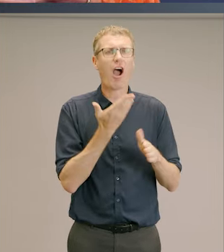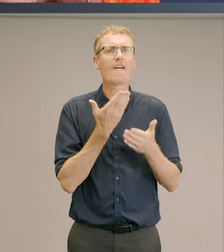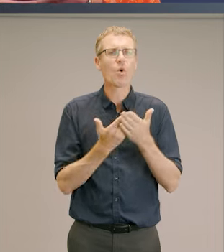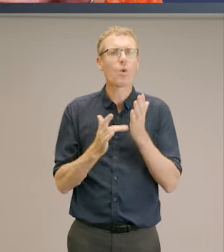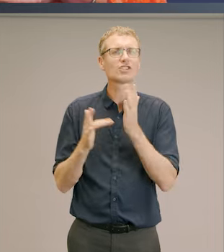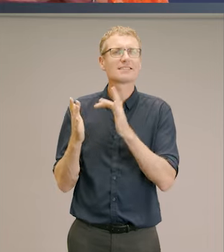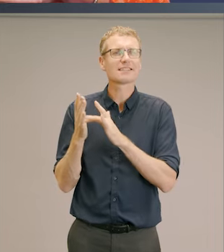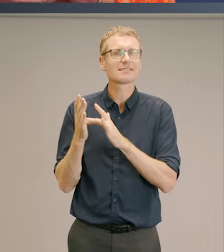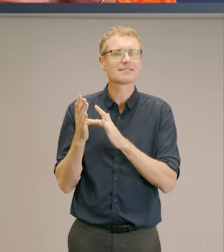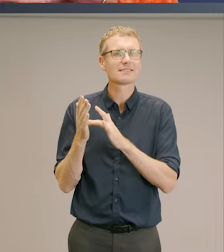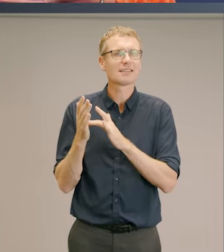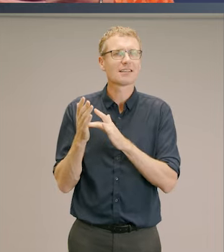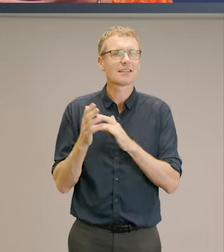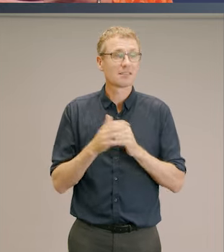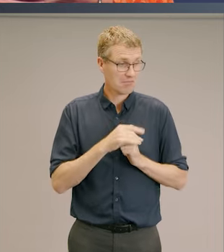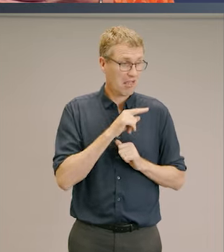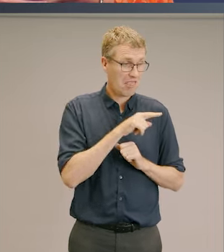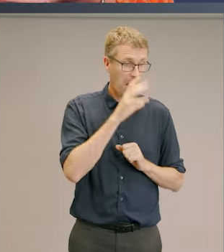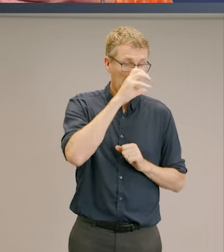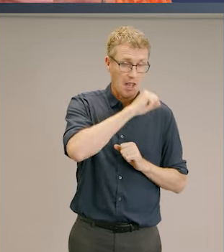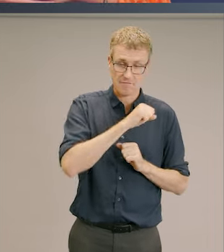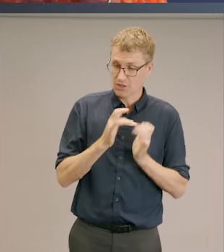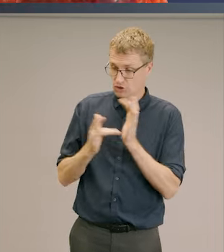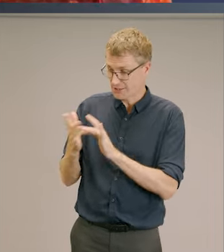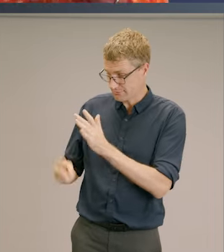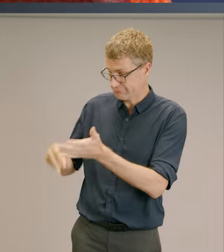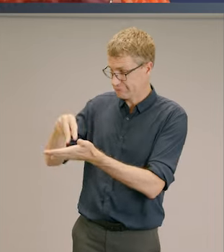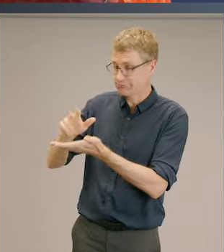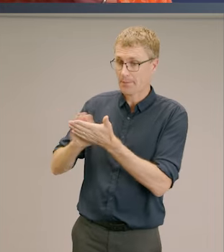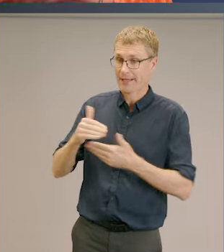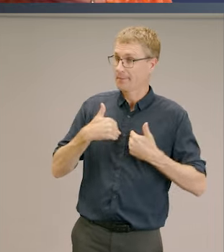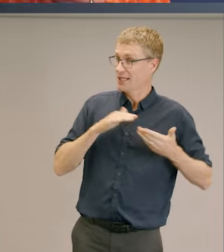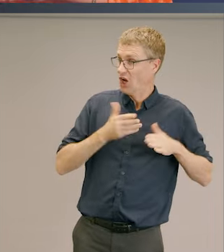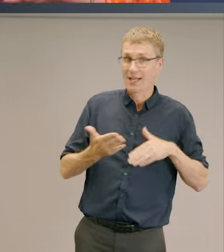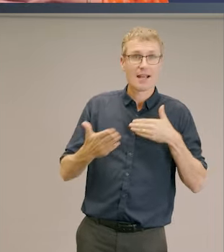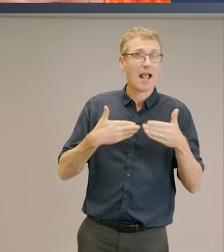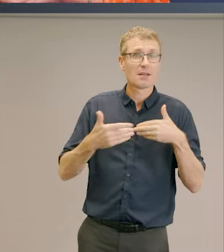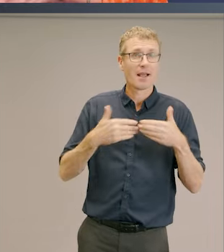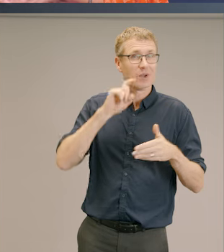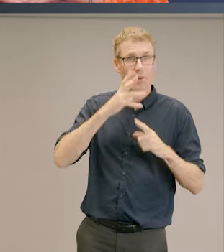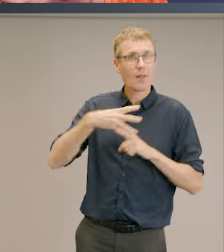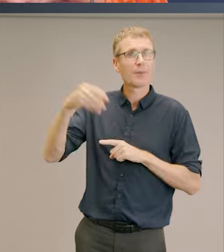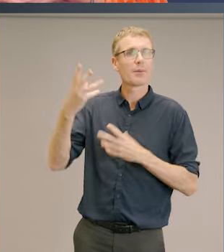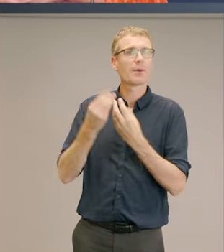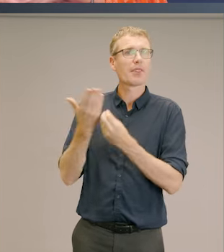for the sake of the good news. They believed that Jesus' resurrection vindicated their